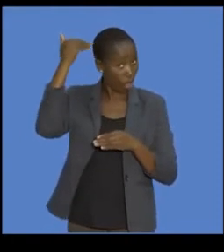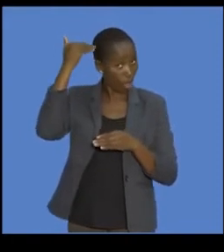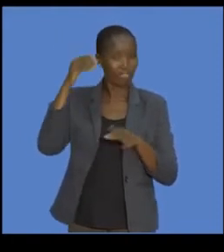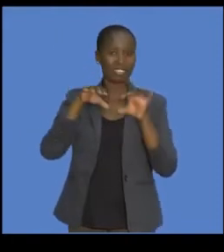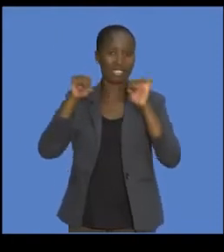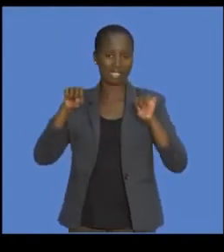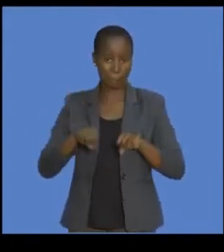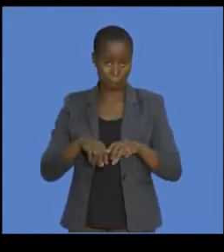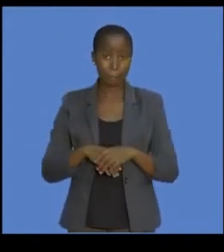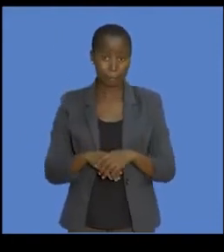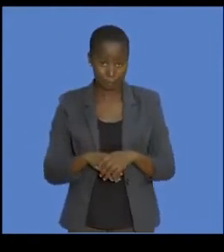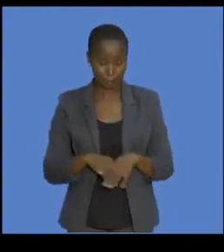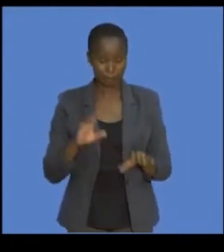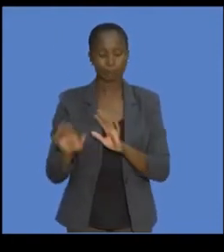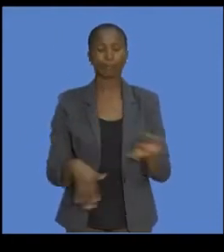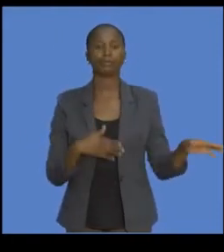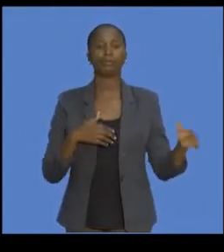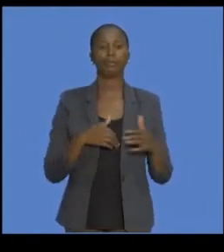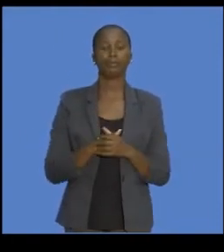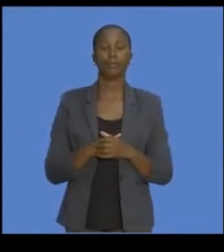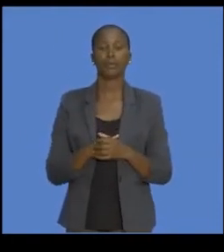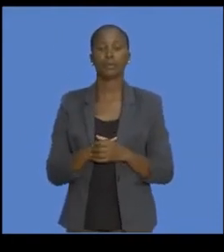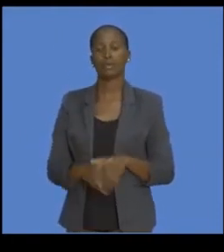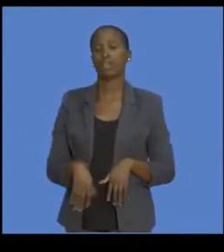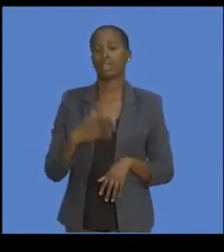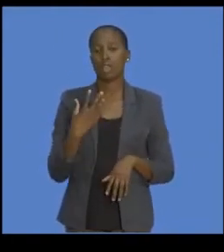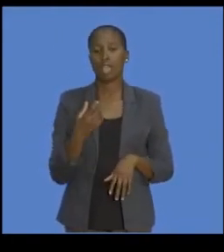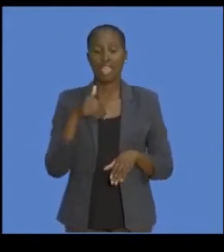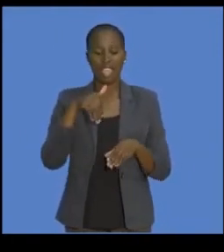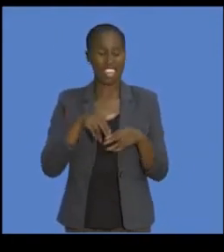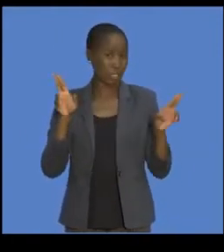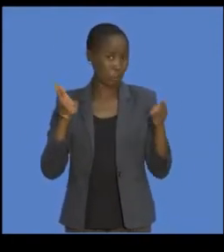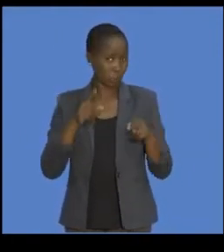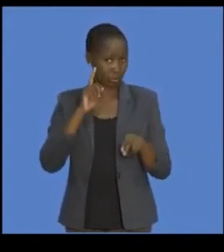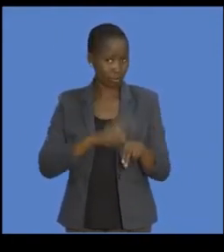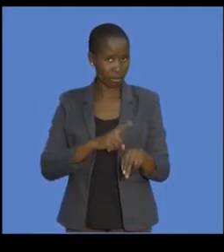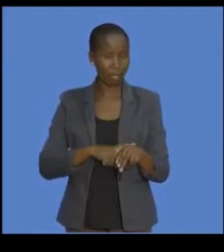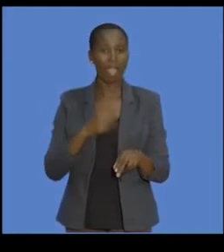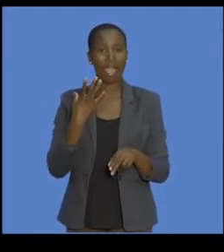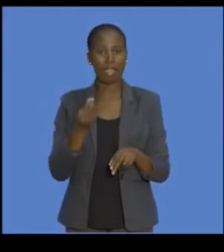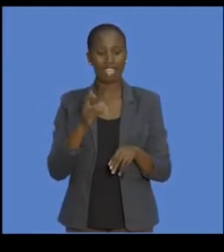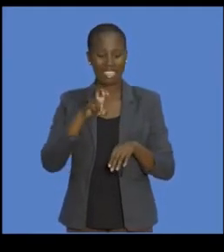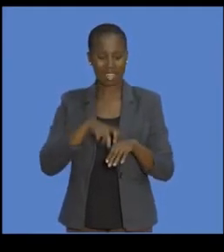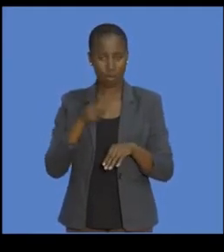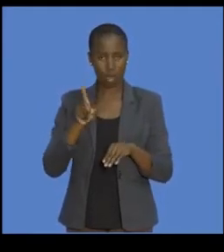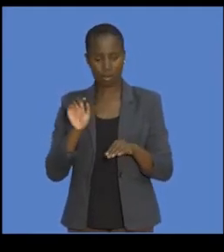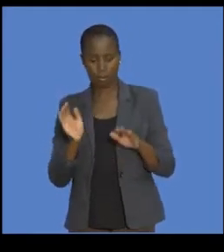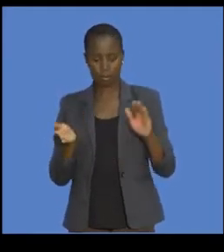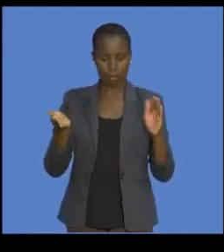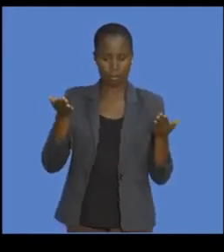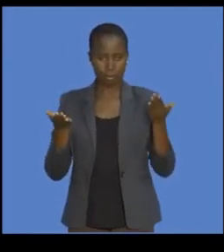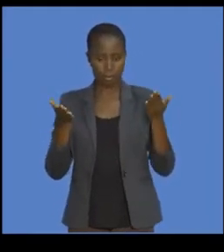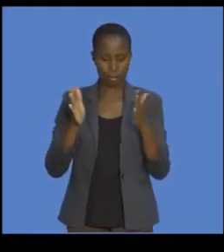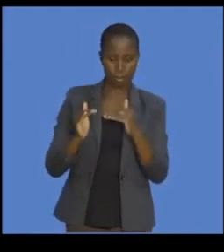Right, so over a relatively short time, it restores the required balance. Now, so if we talk about